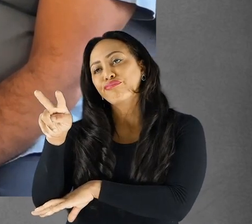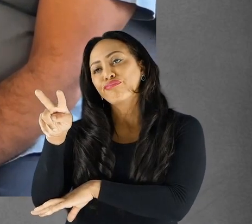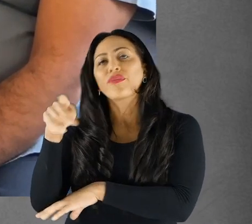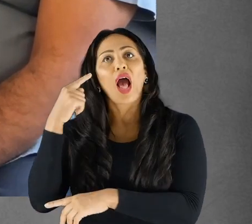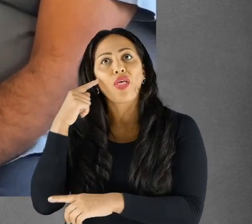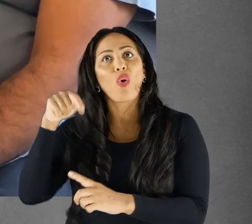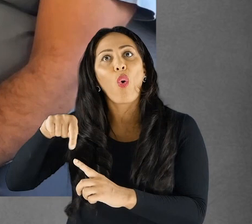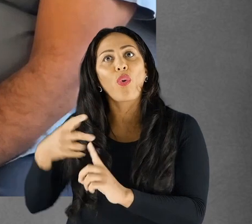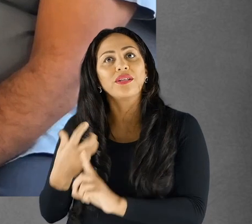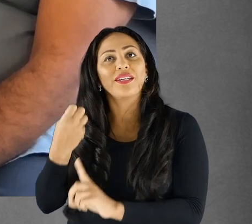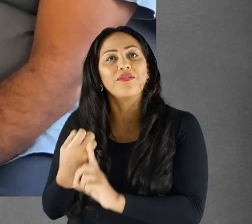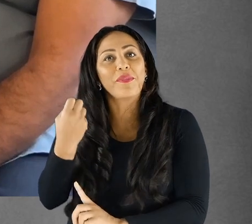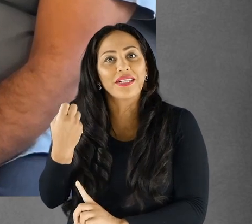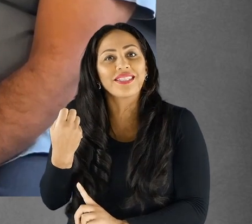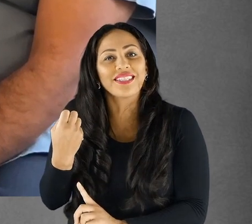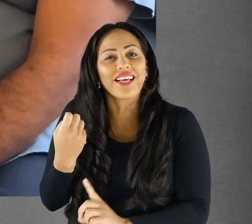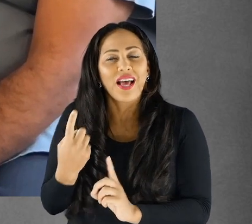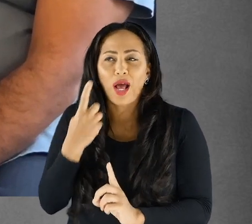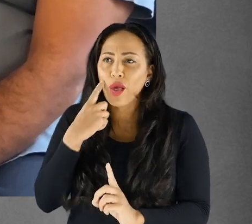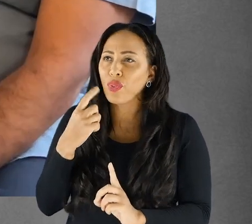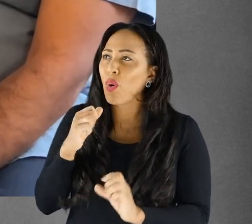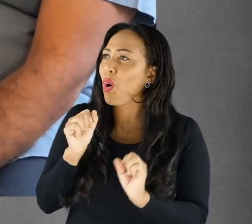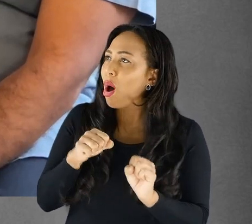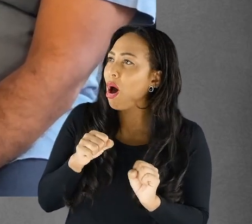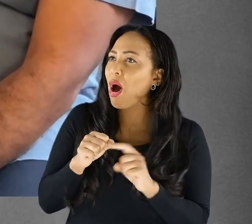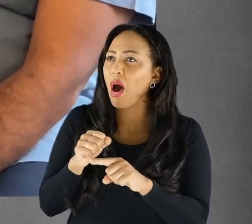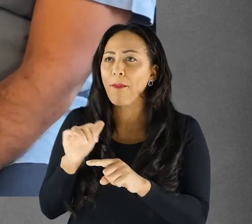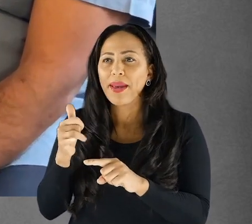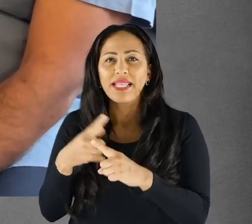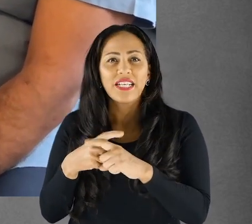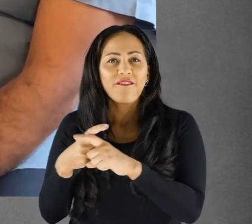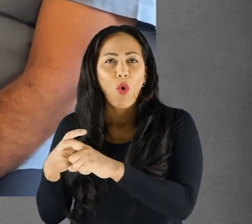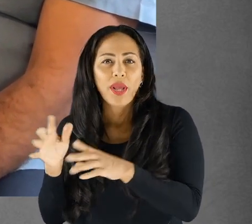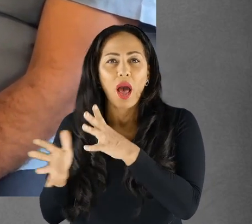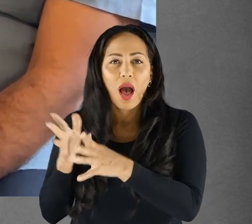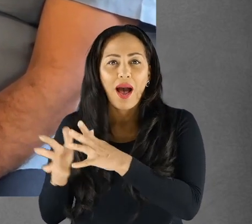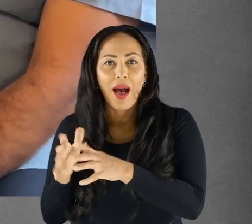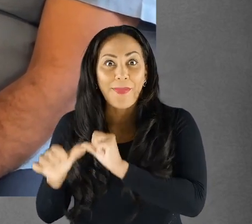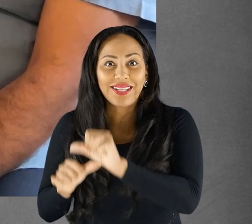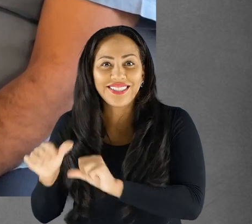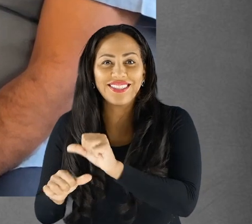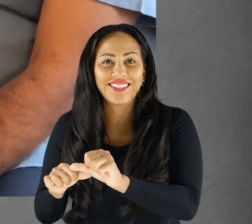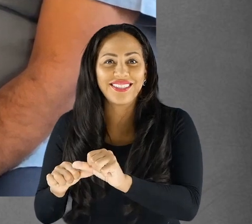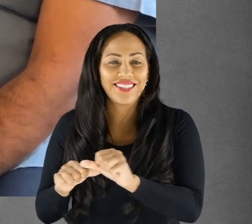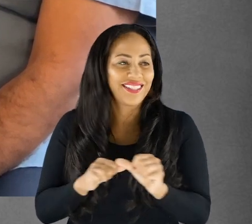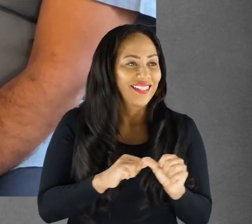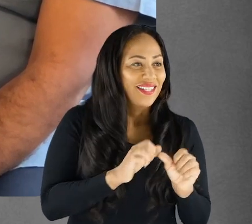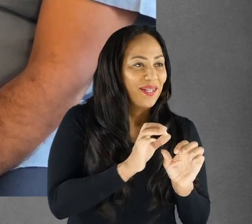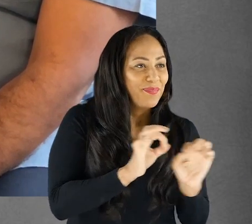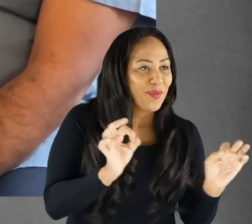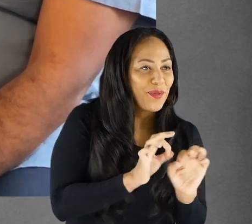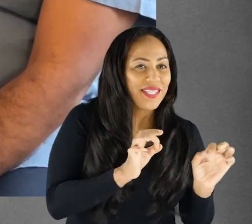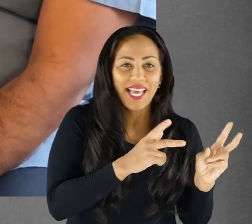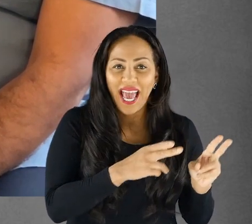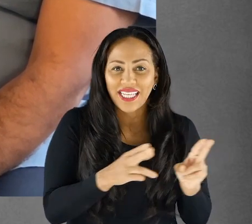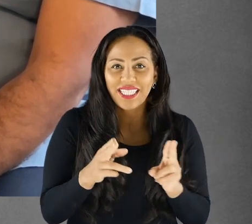out on Netflix. And then it feels a bit achievement as well. But like I say, for a while I thought maybe there's a formula here that like you have music